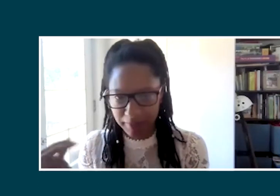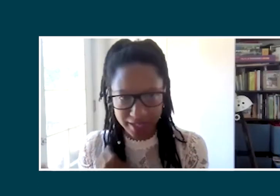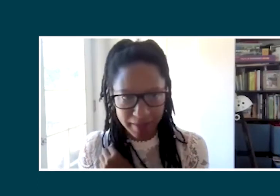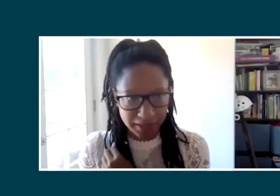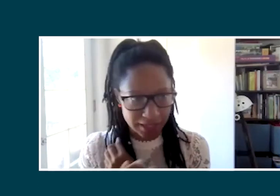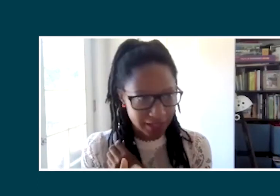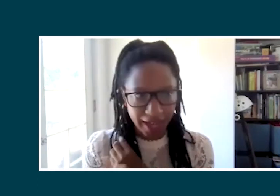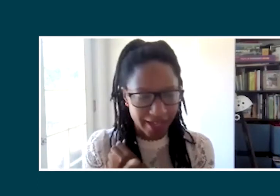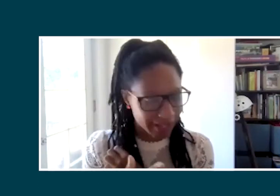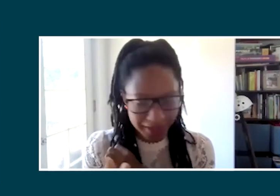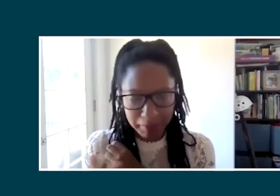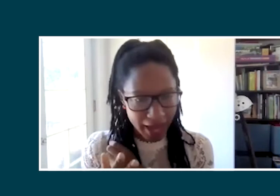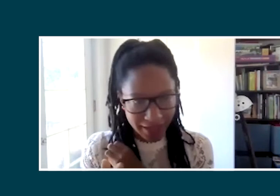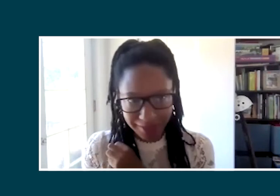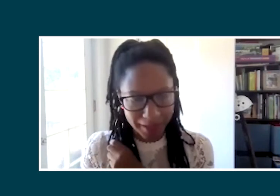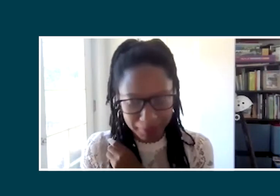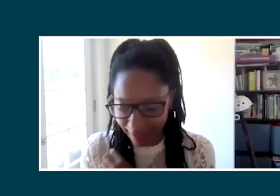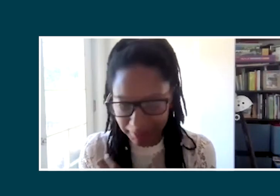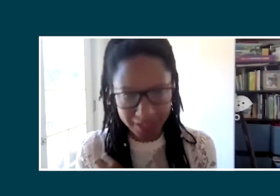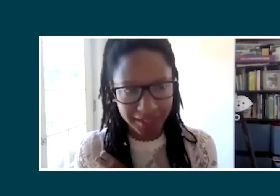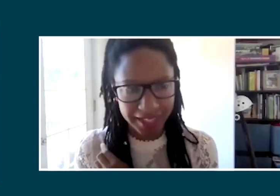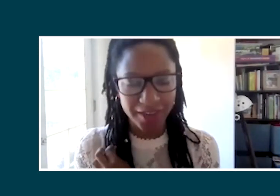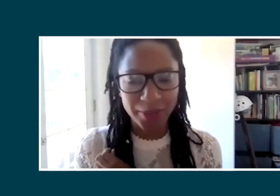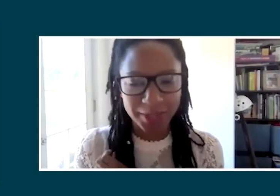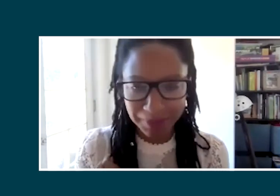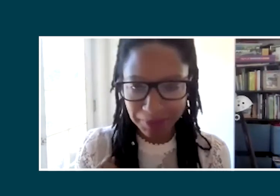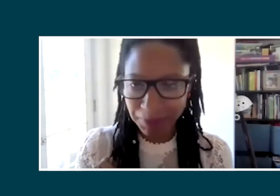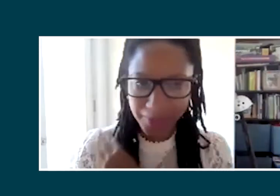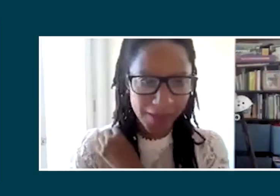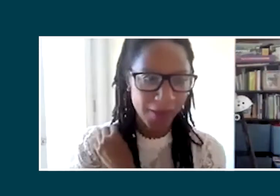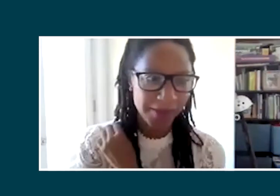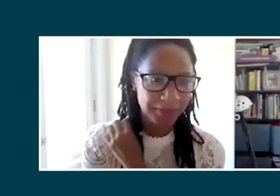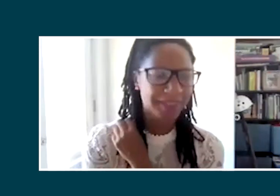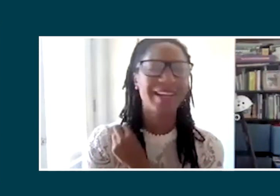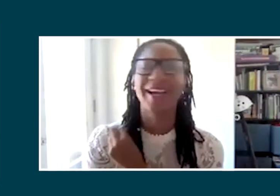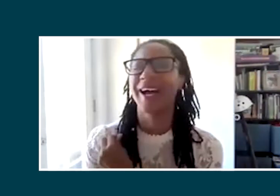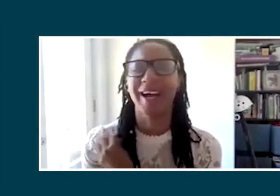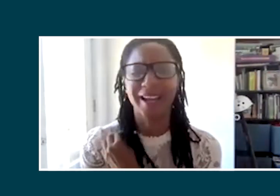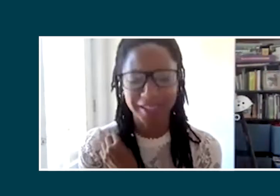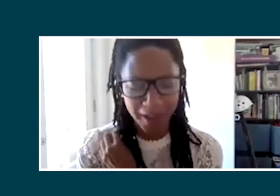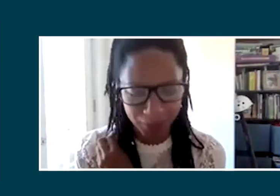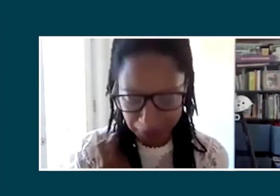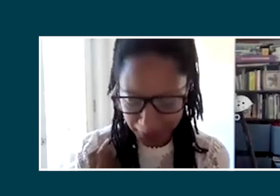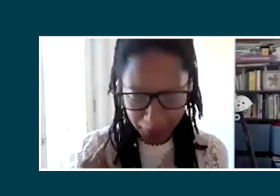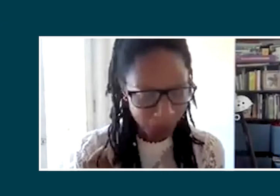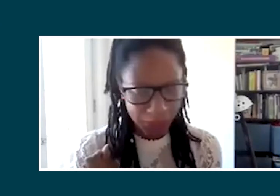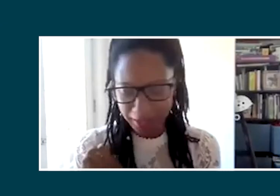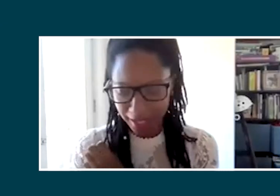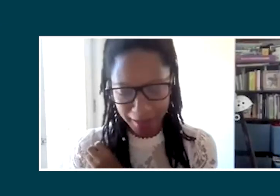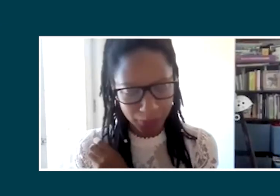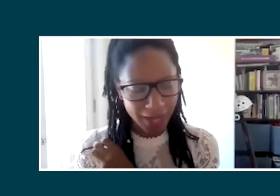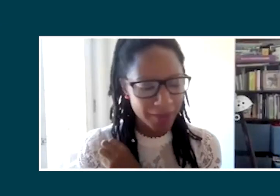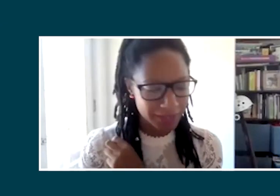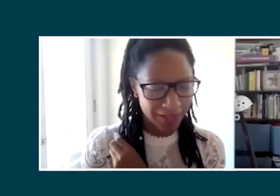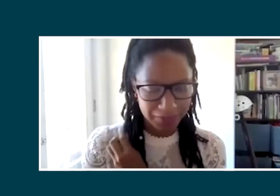diamond, diamond, diamond. It's like, man, and I have to start taking notes. Just gonna leave that one there. I know. Yeah. Which one